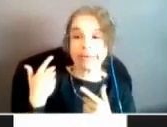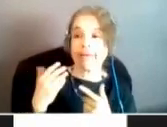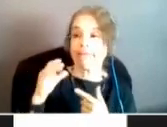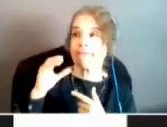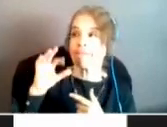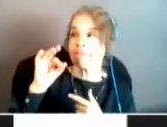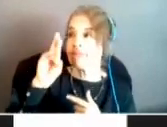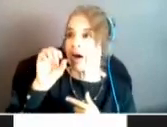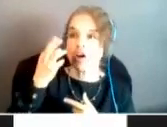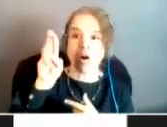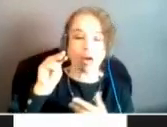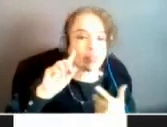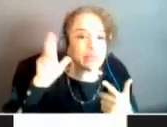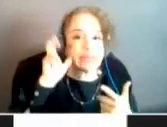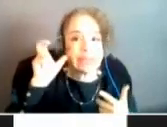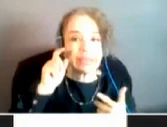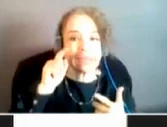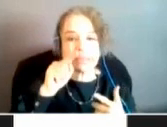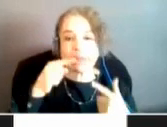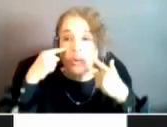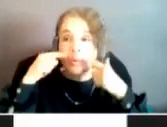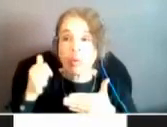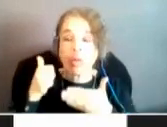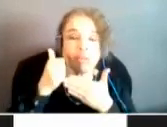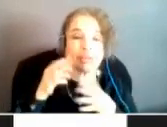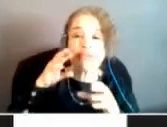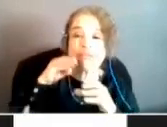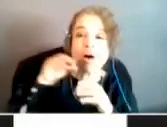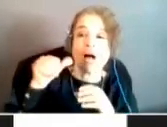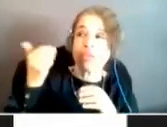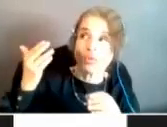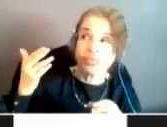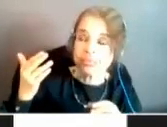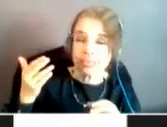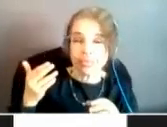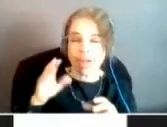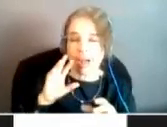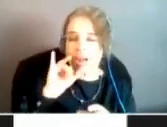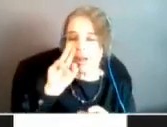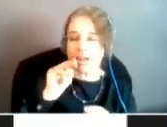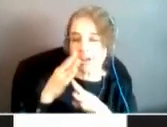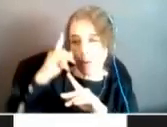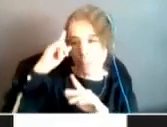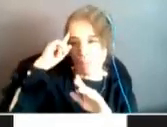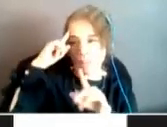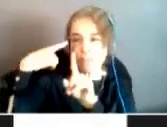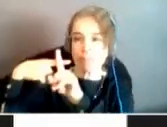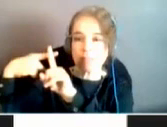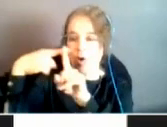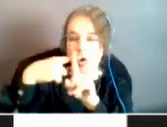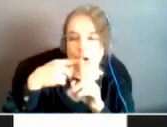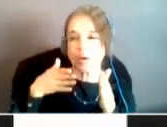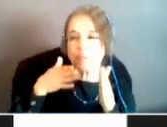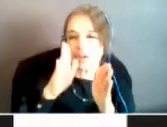firearms. Listen to the cry for help, involve others, invoke positive patterns of